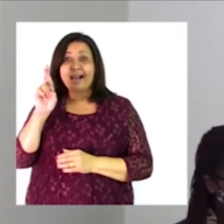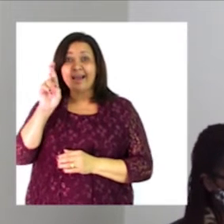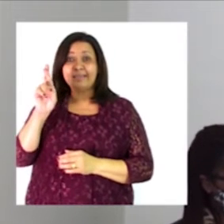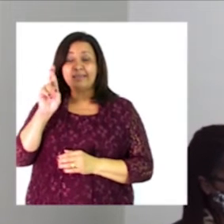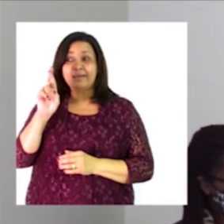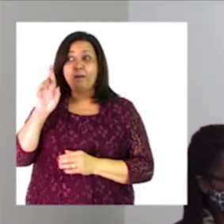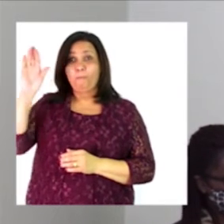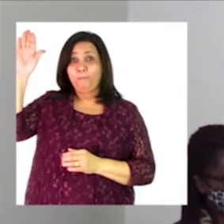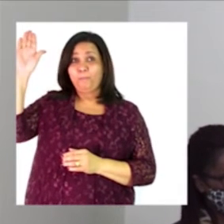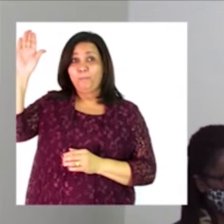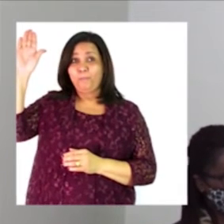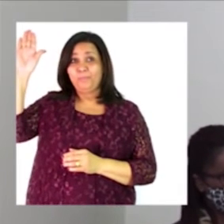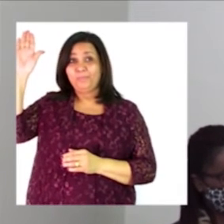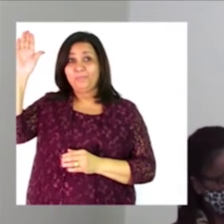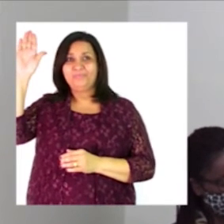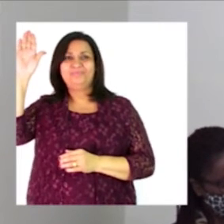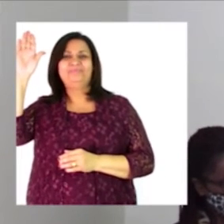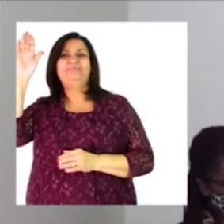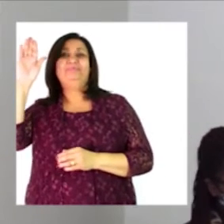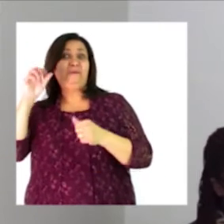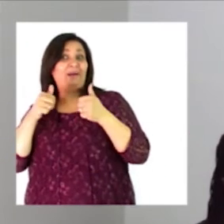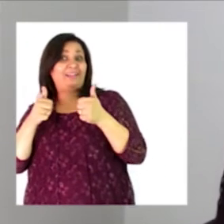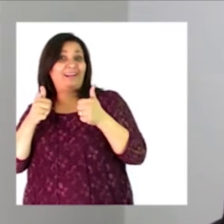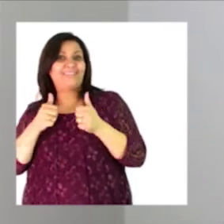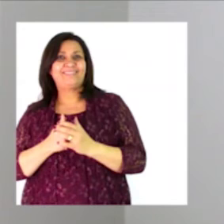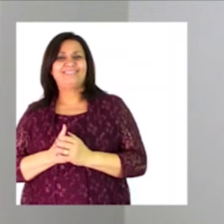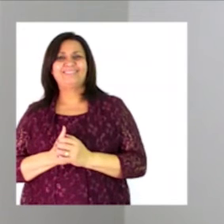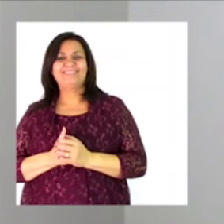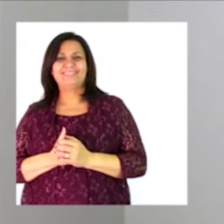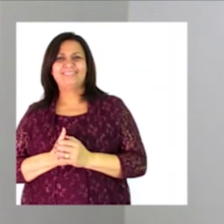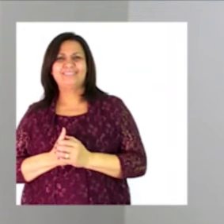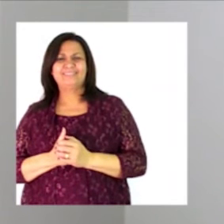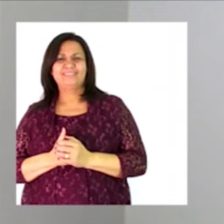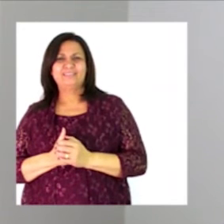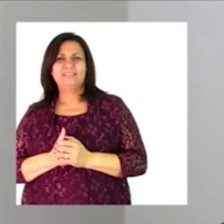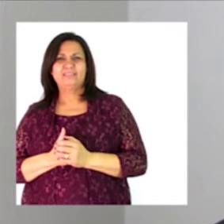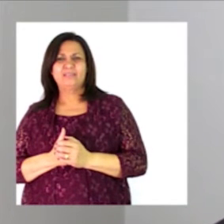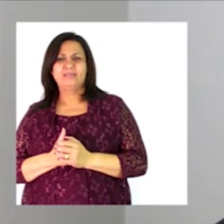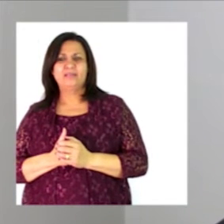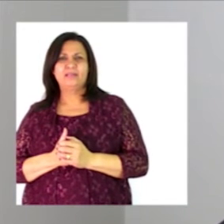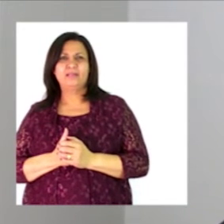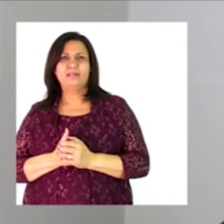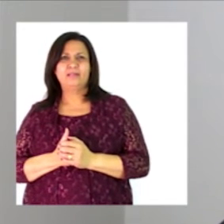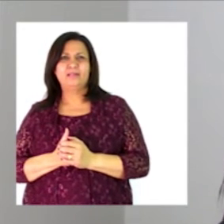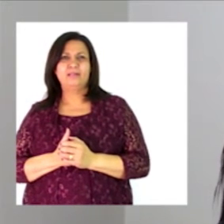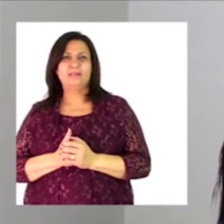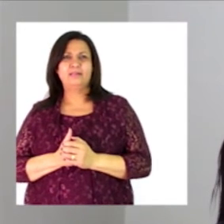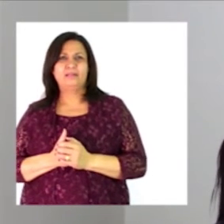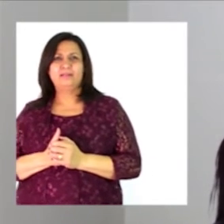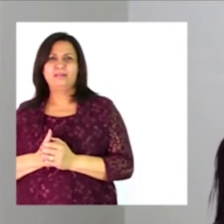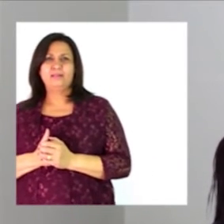hand? Yes. Well done, my friend. I want you to point